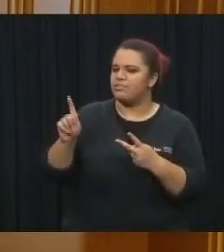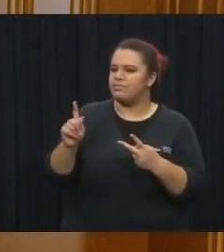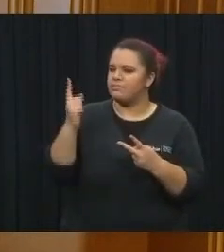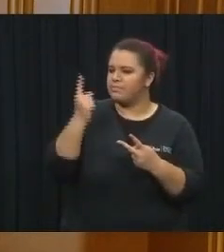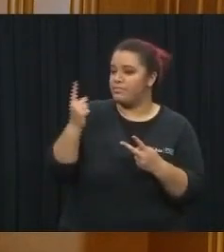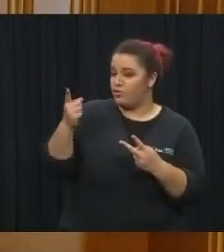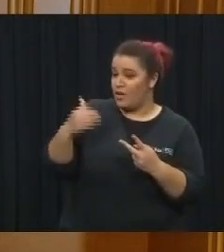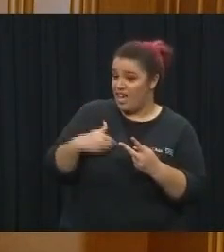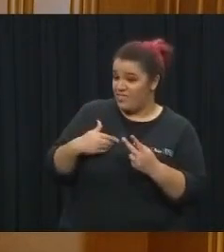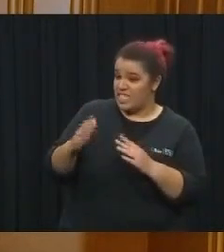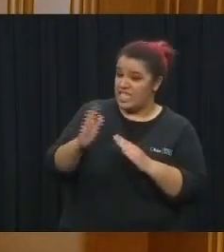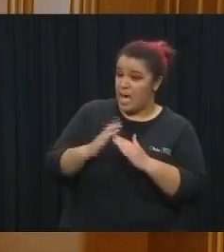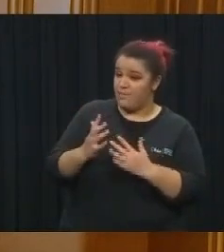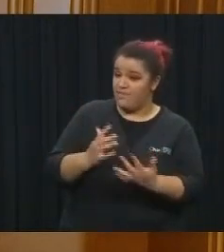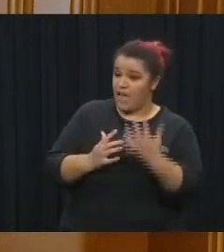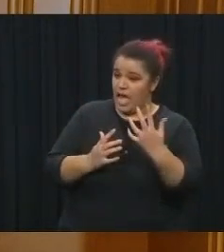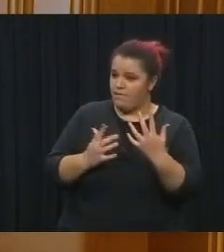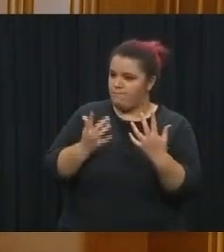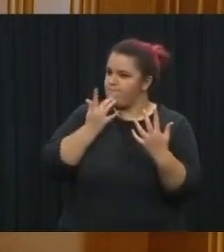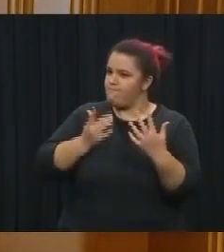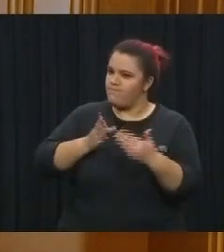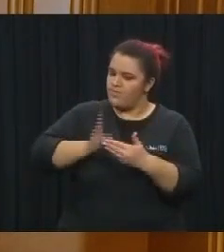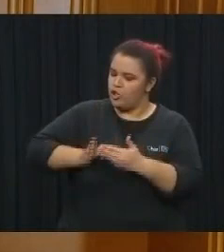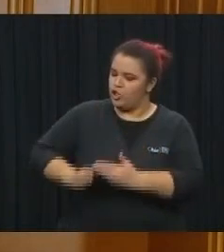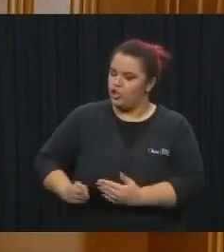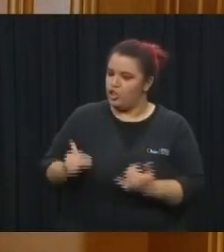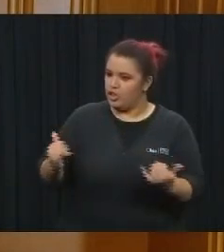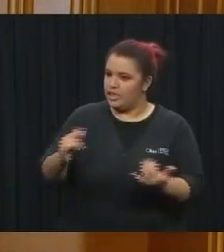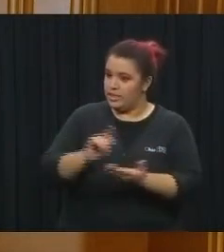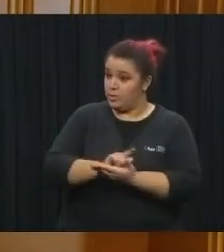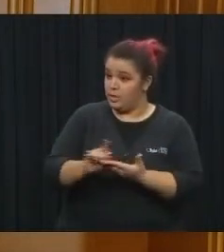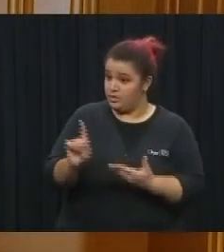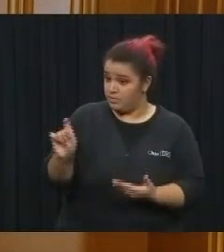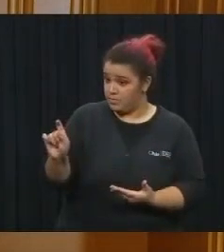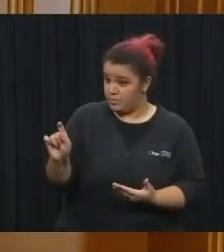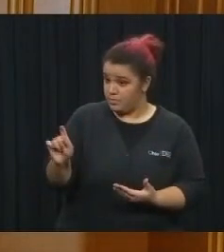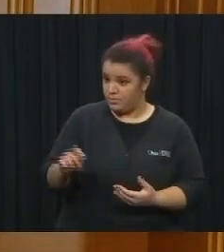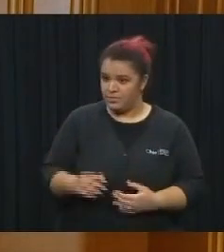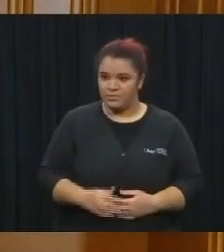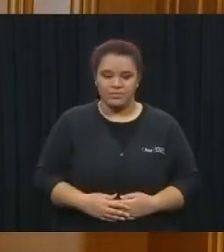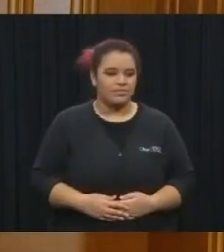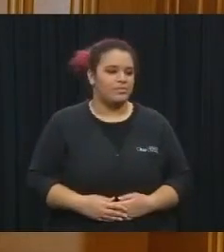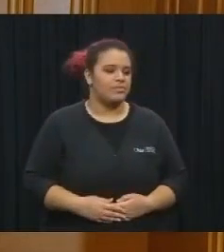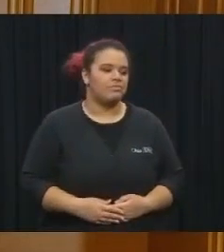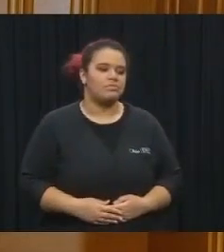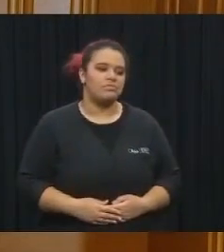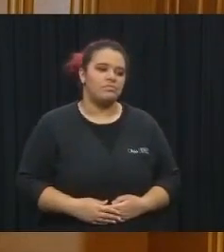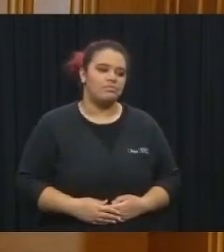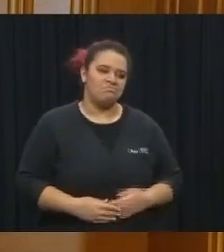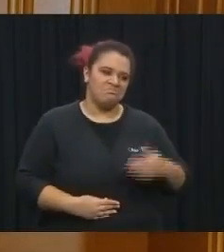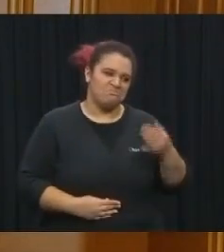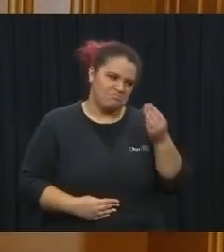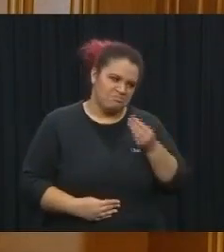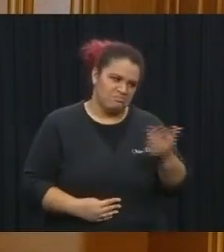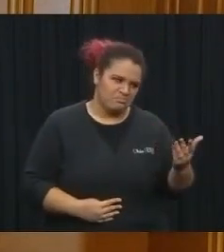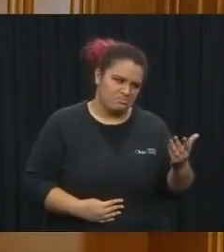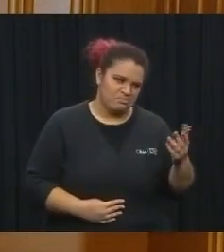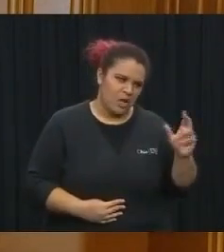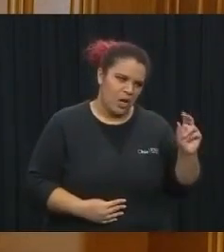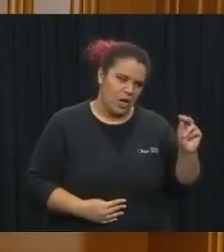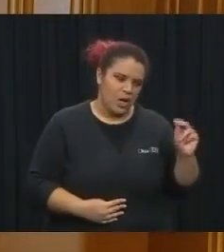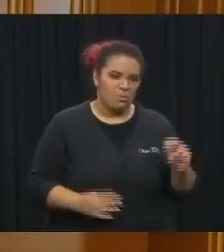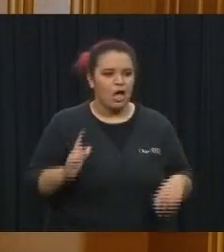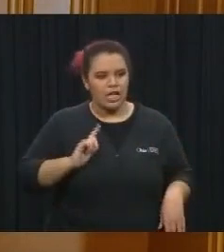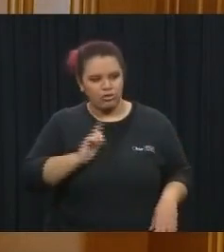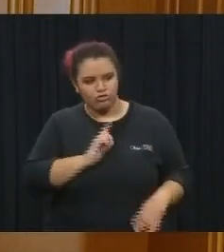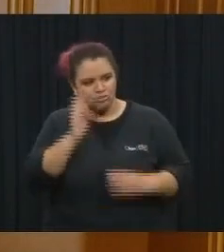5 list that you could give us yet in terms of what you do want them to get done? No, I mean we've shared that with them.